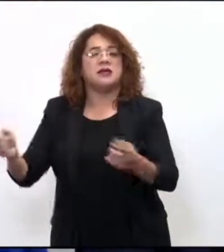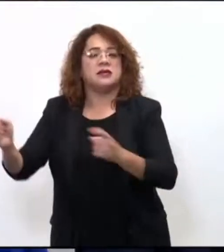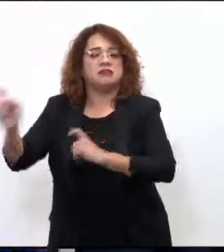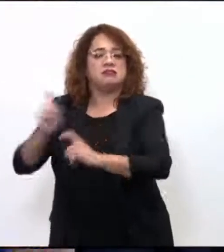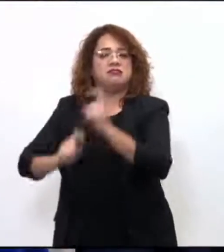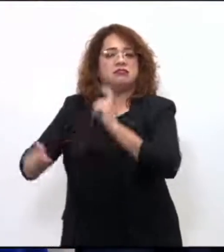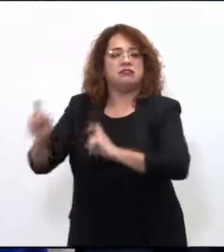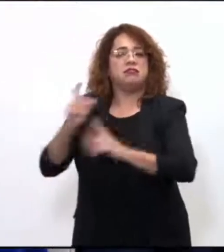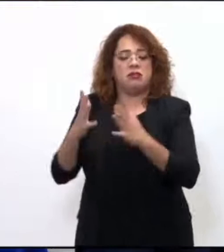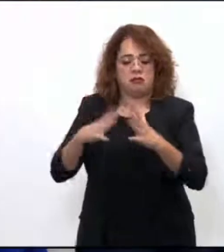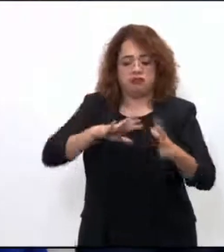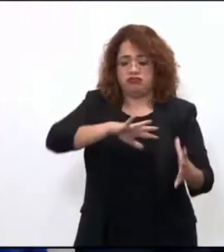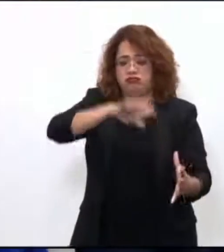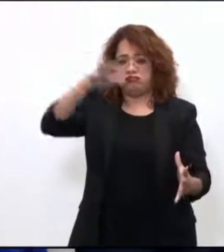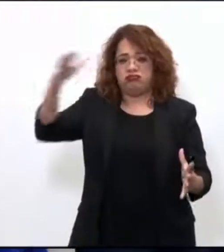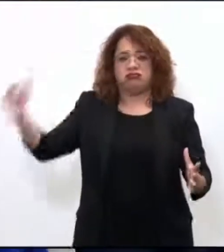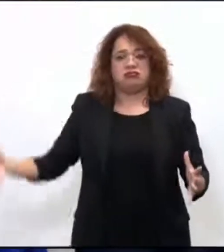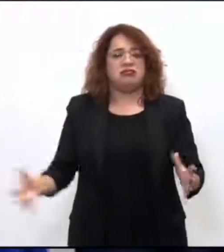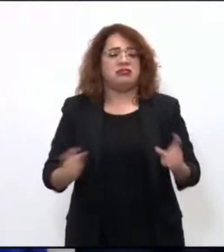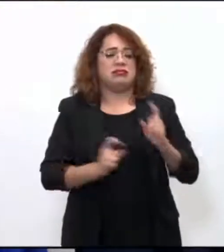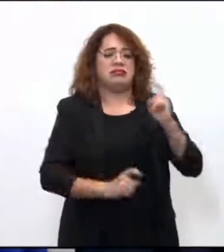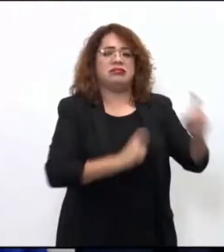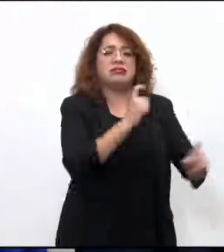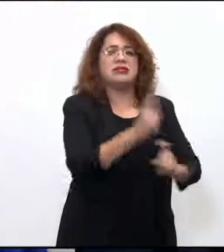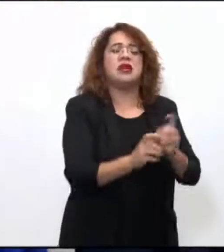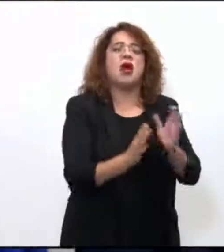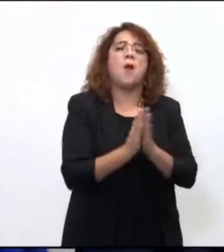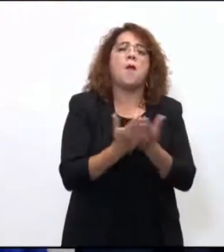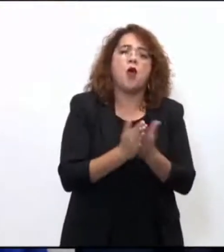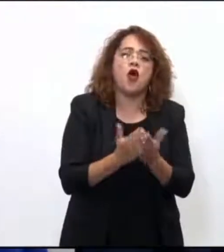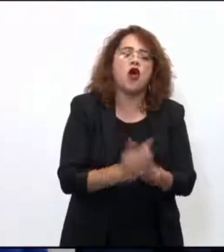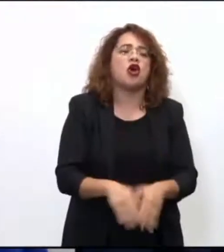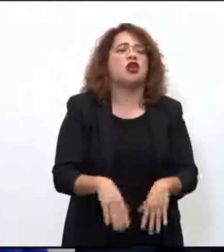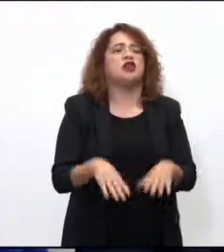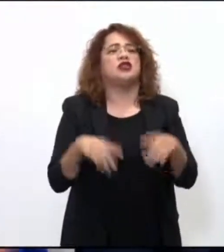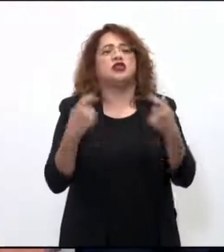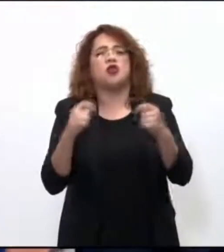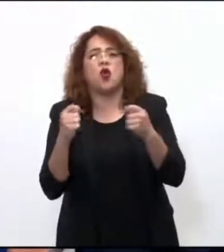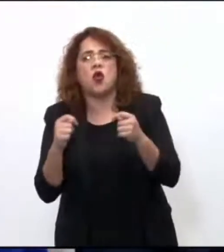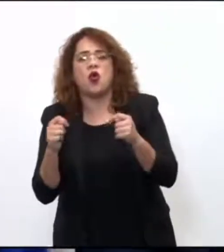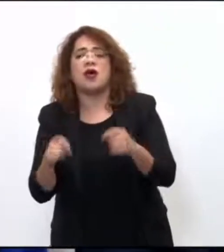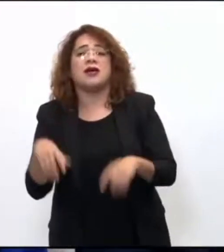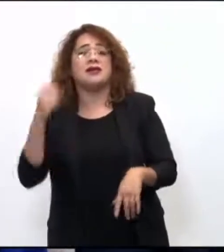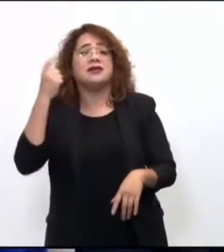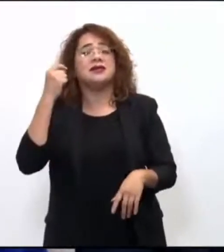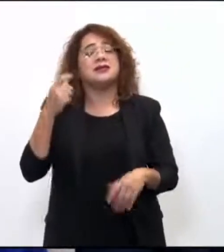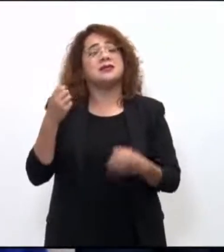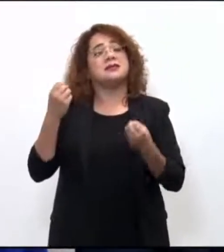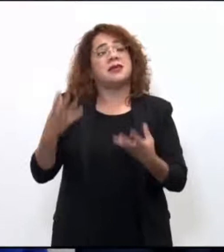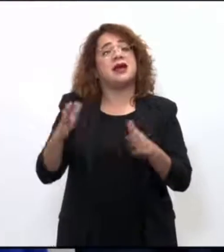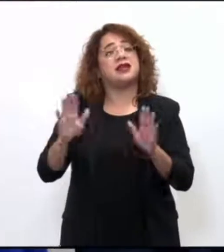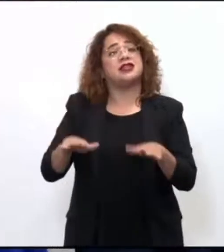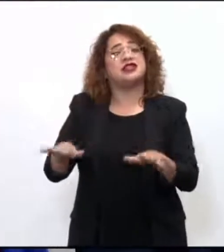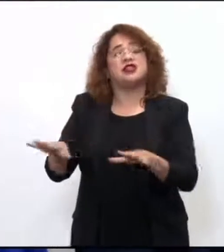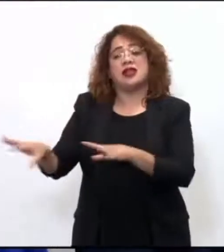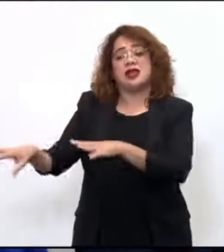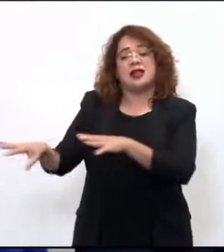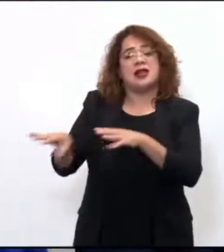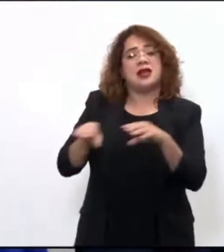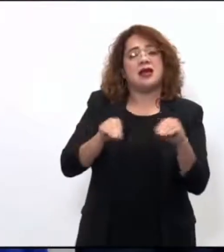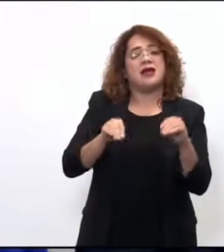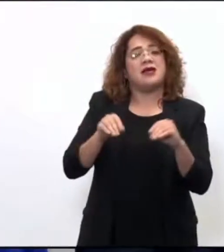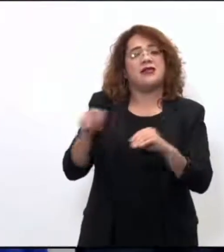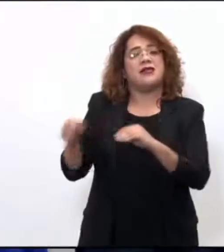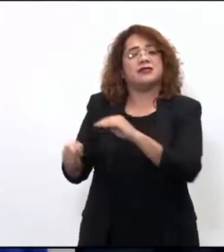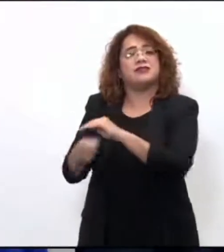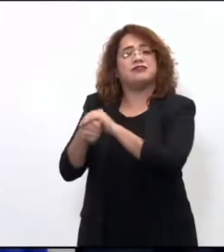kids, they have a library to pick books from and toys there to welcome them, but as children are moving out of the center, they're also getting